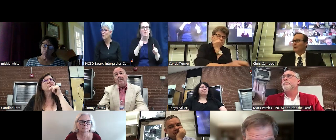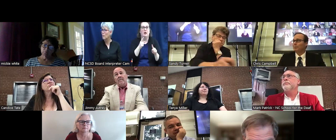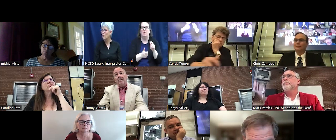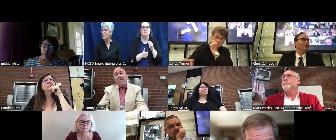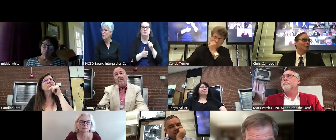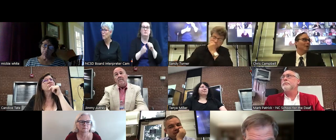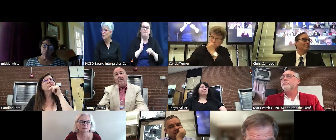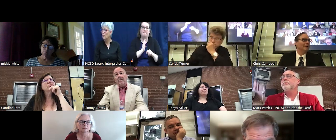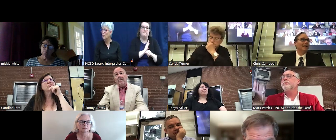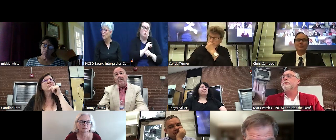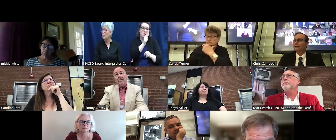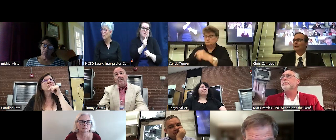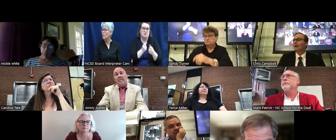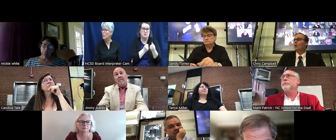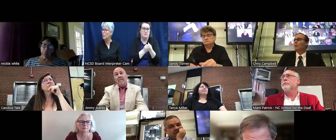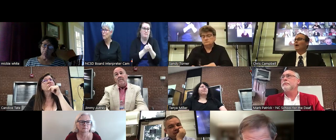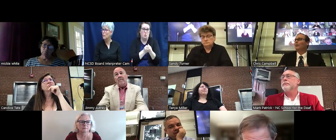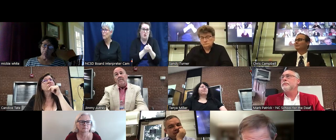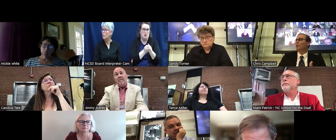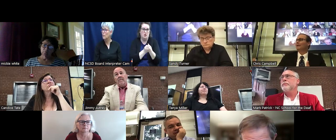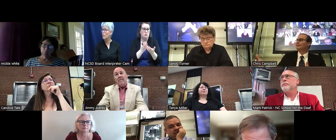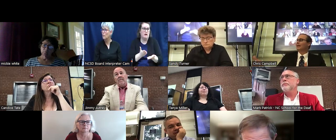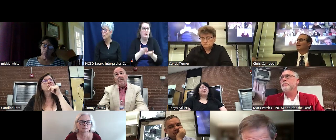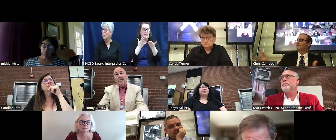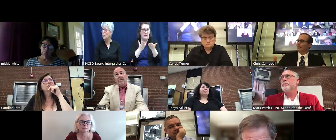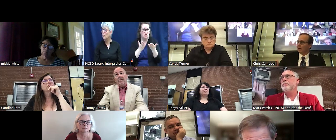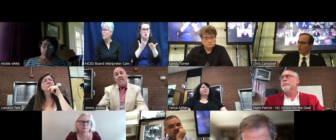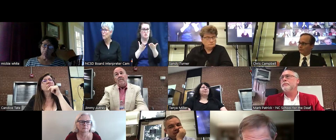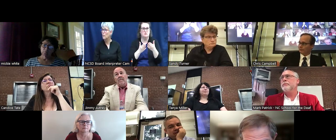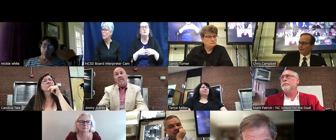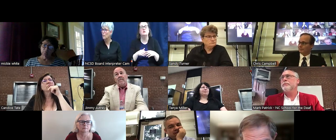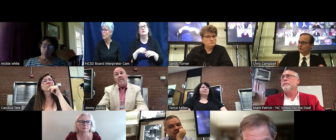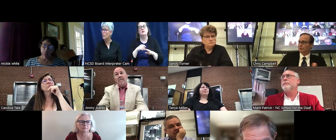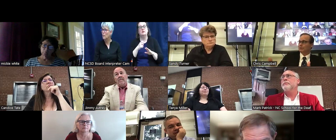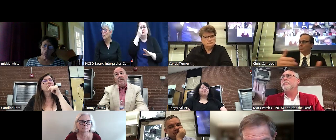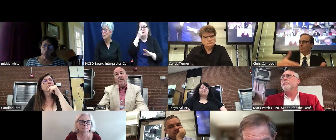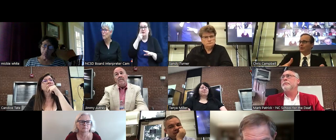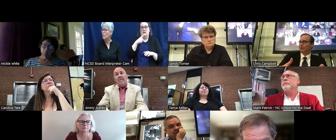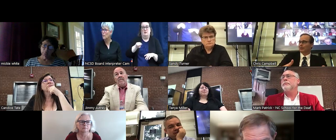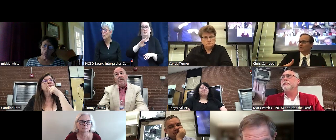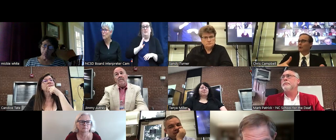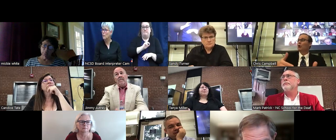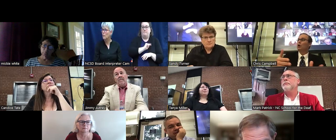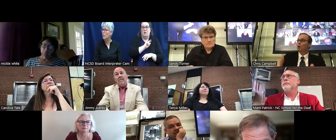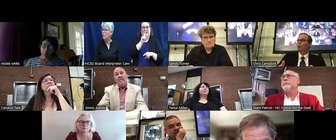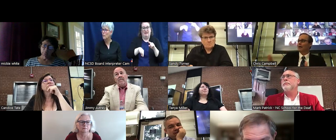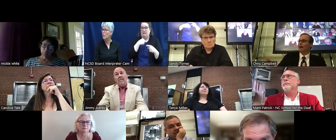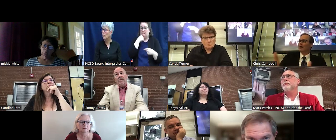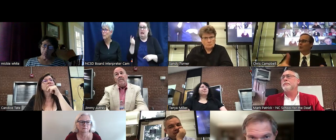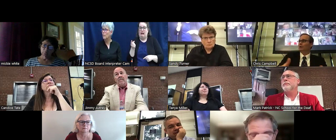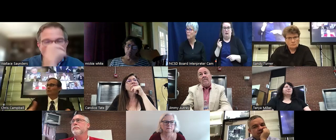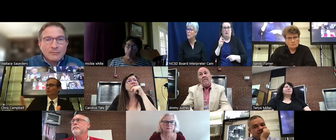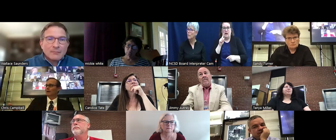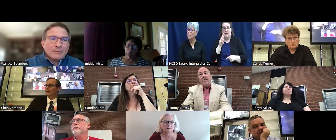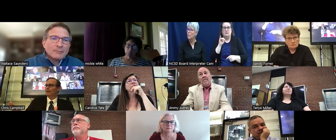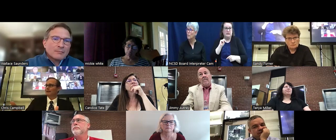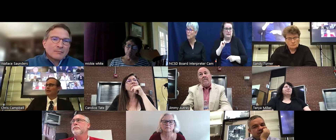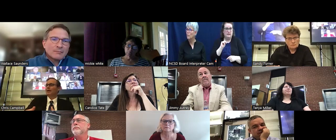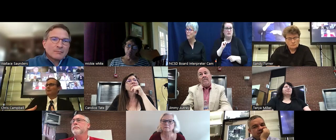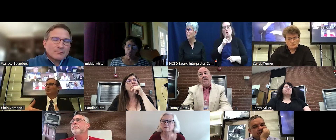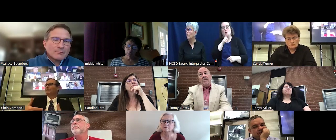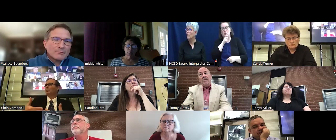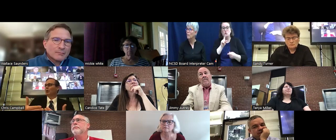a particular recommendation? Well, this board does not tell the administration or the director who to hire or who to